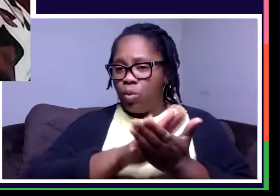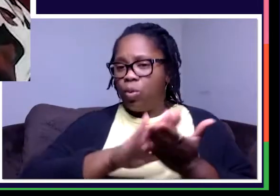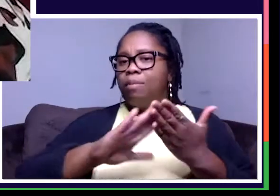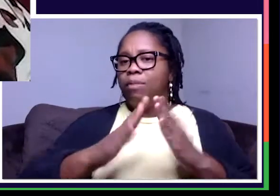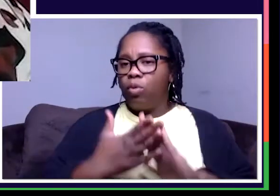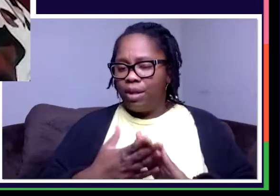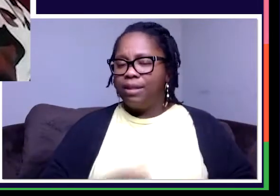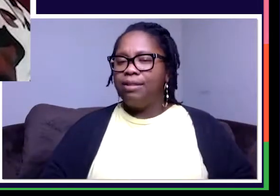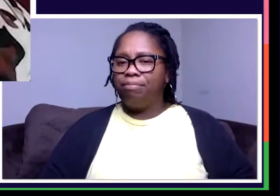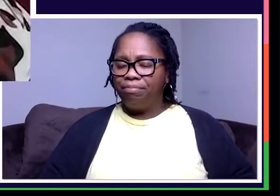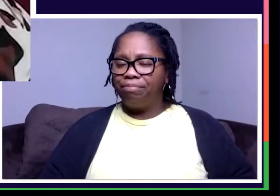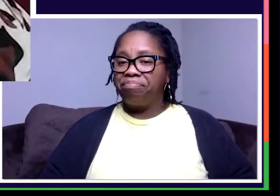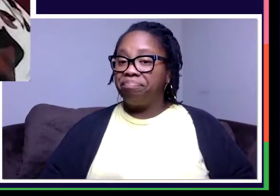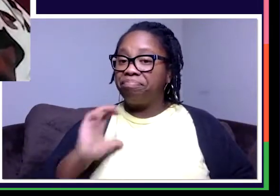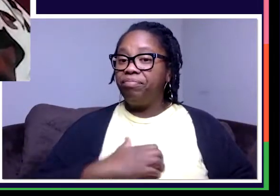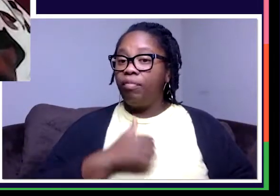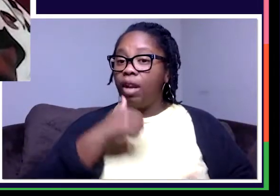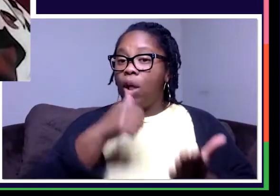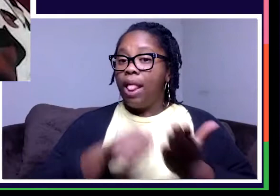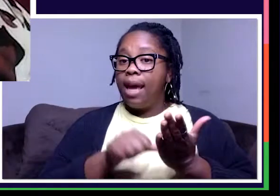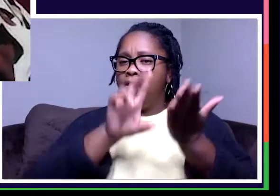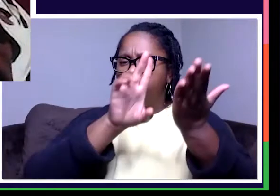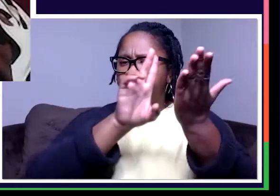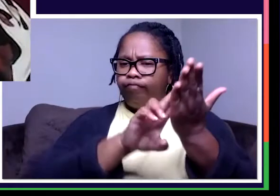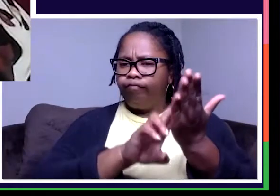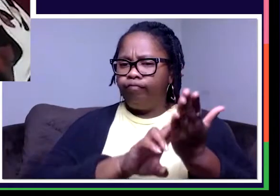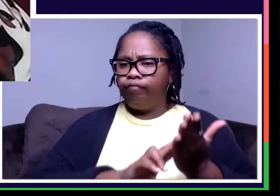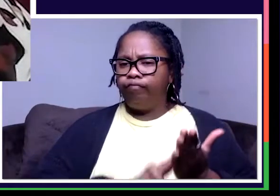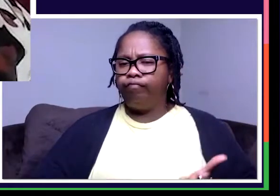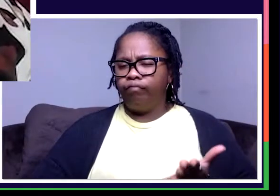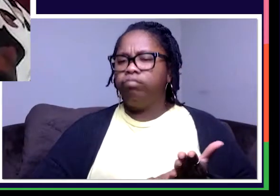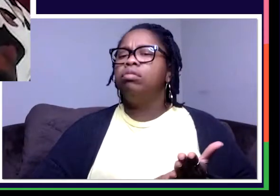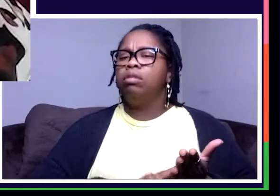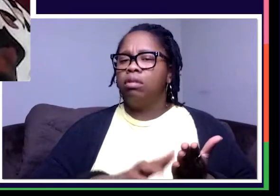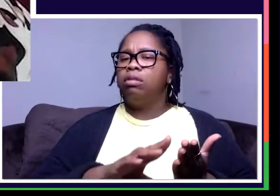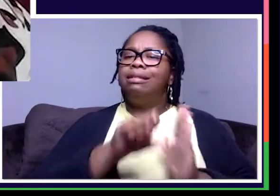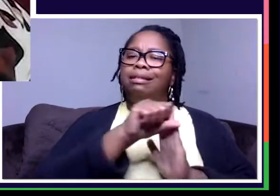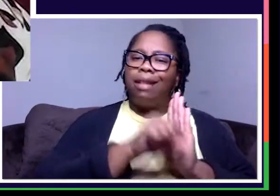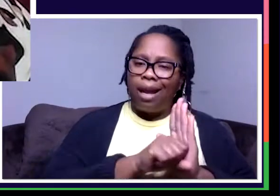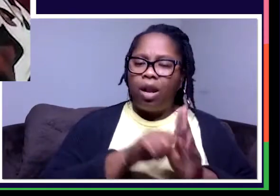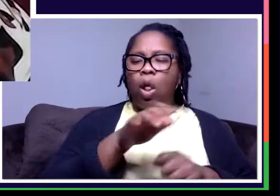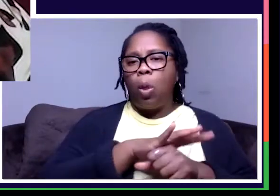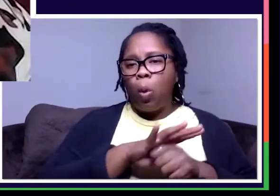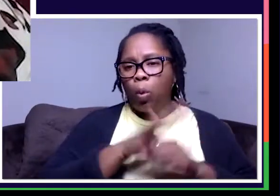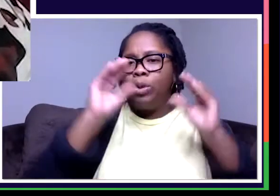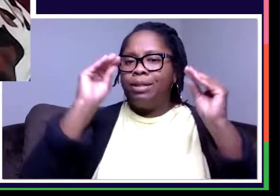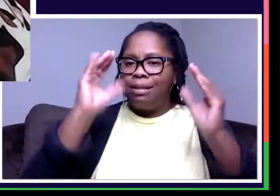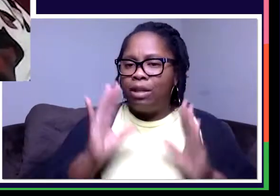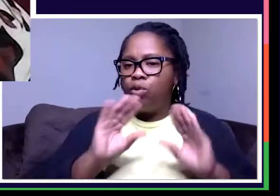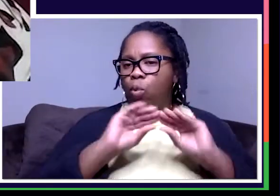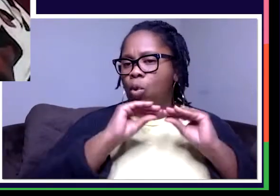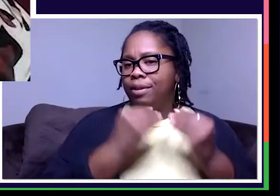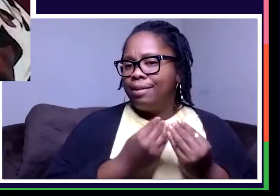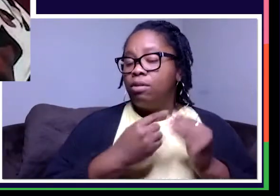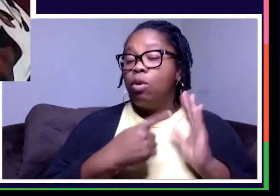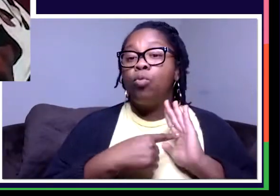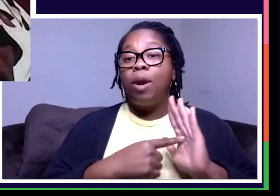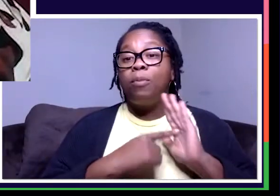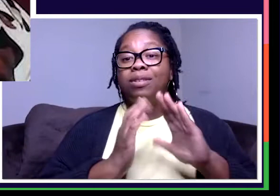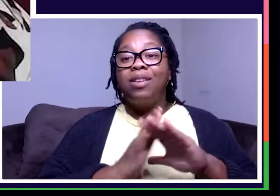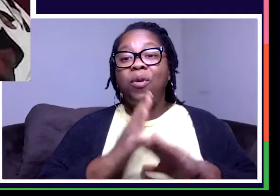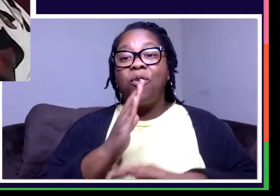investment in school communities. The letter to Biden was signed by state and local teacher